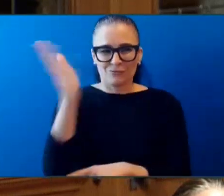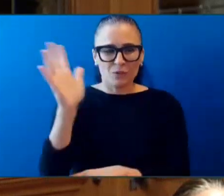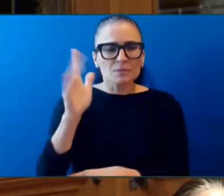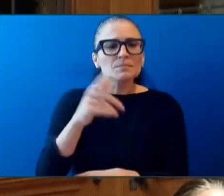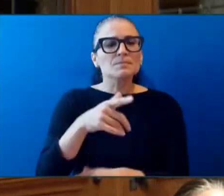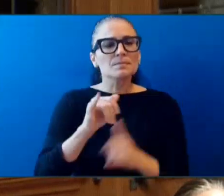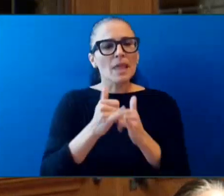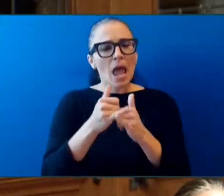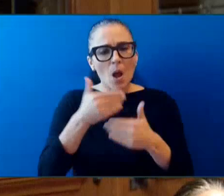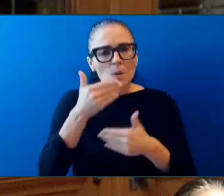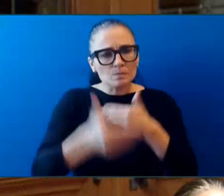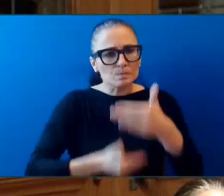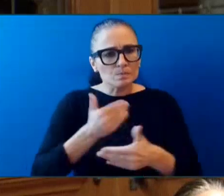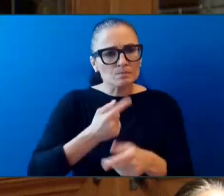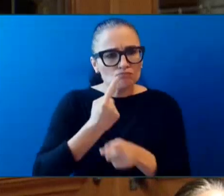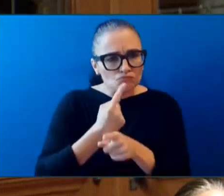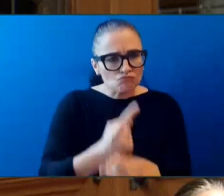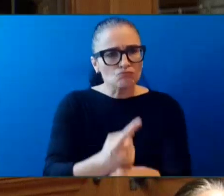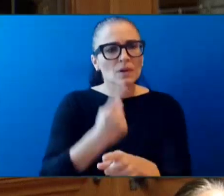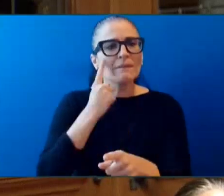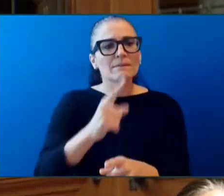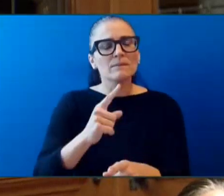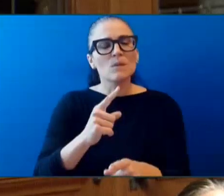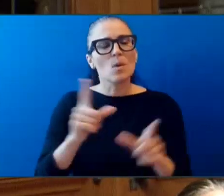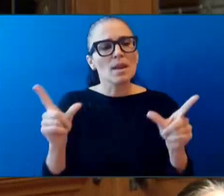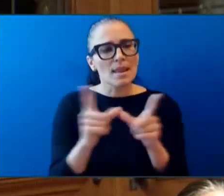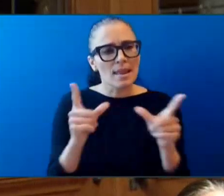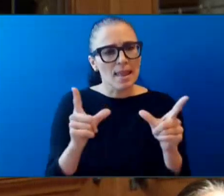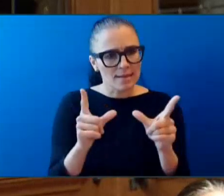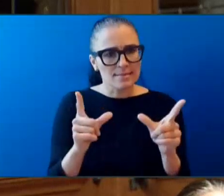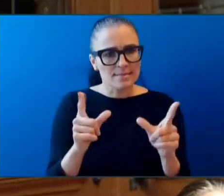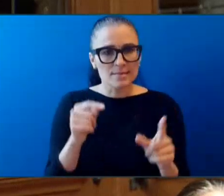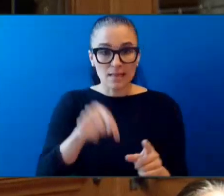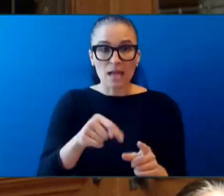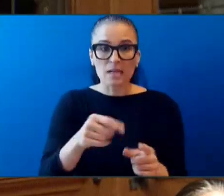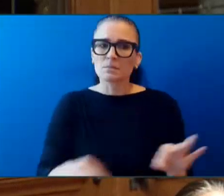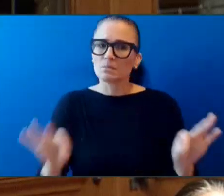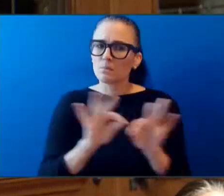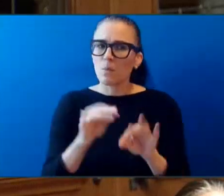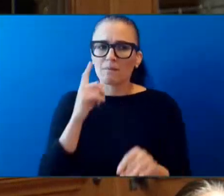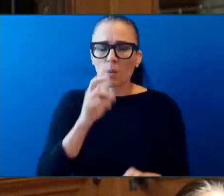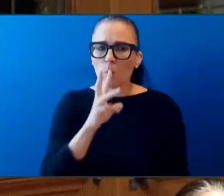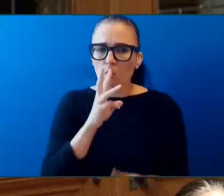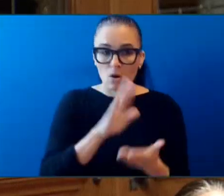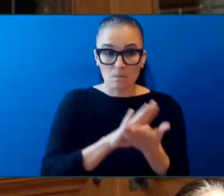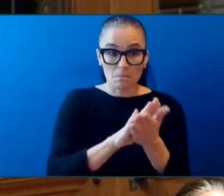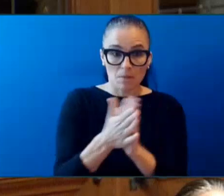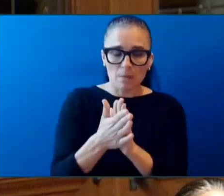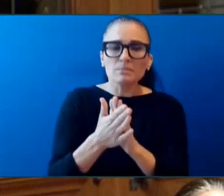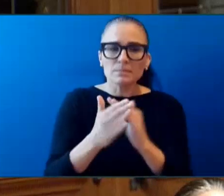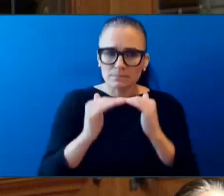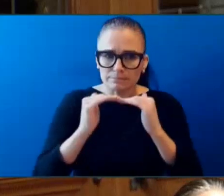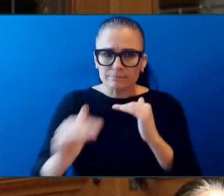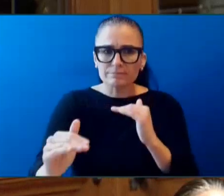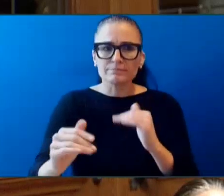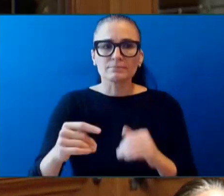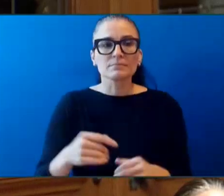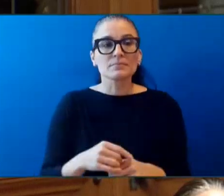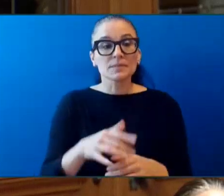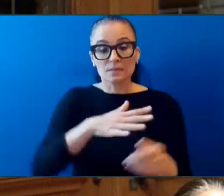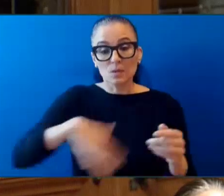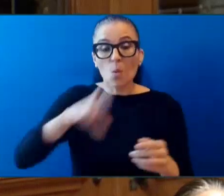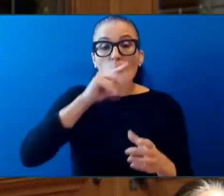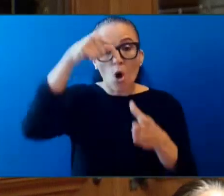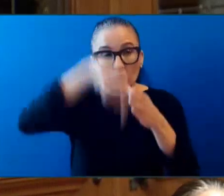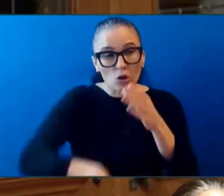water security in BC. Regional water tables are key to ensuring success and engaging locals in a